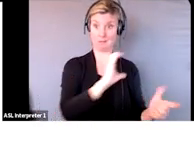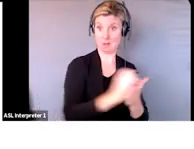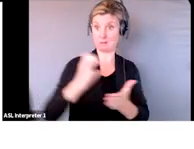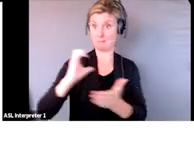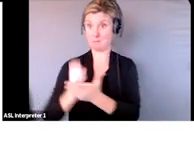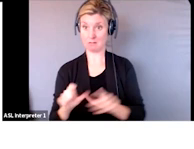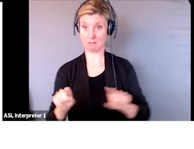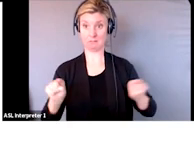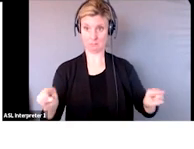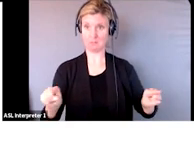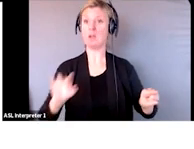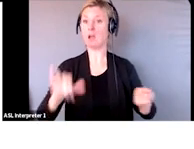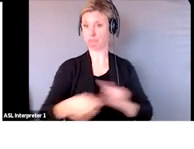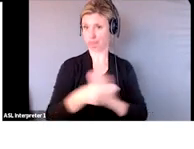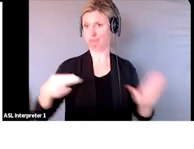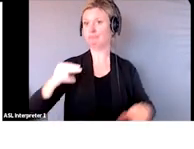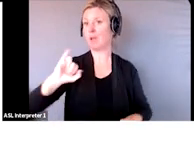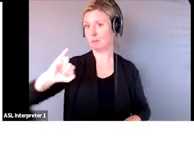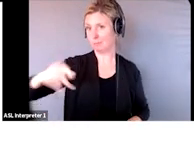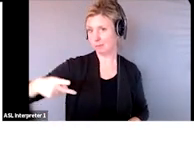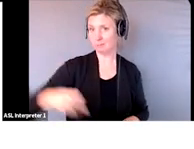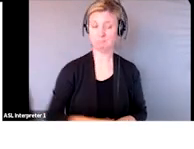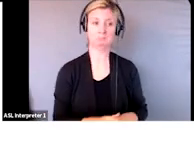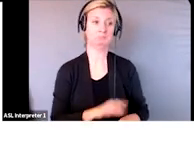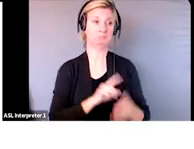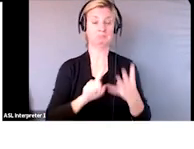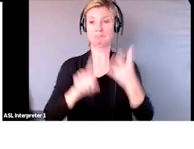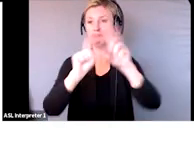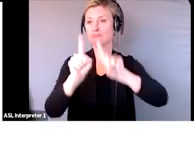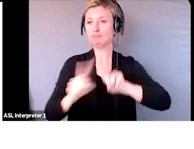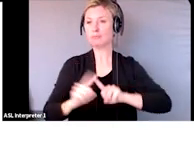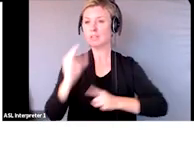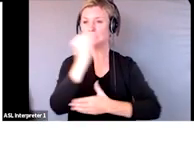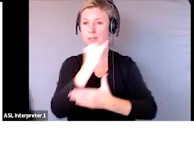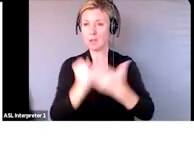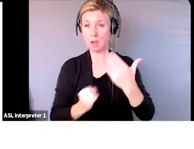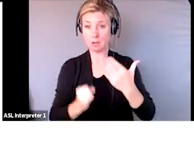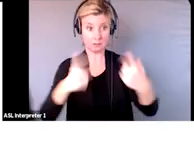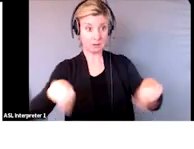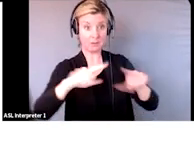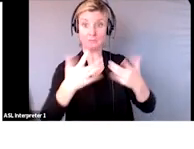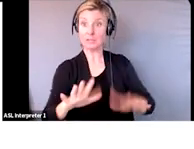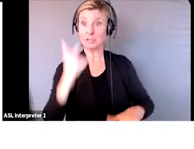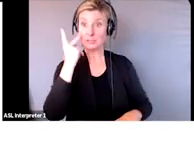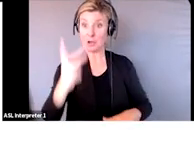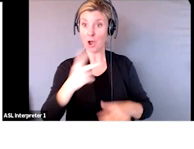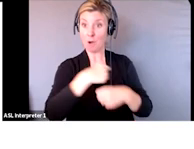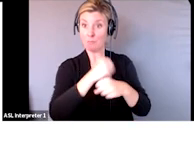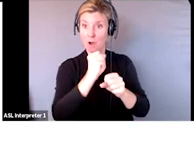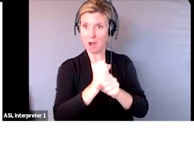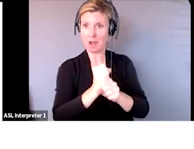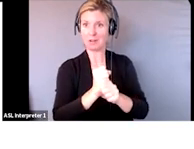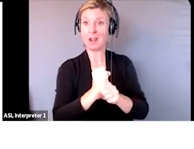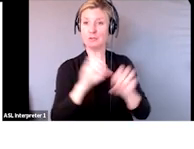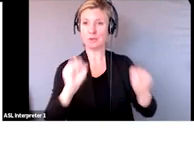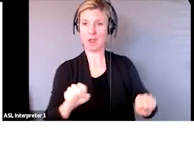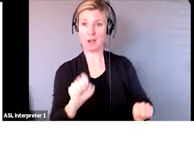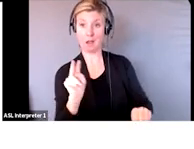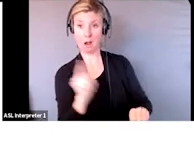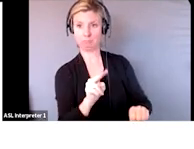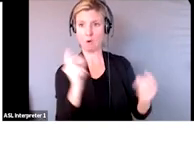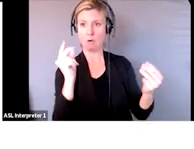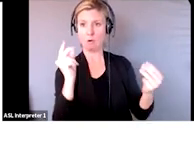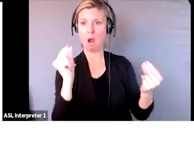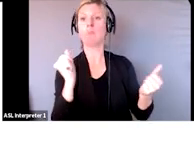well. And then, design. So who has ever seen a product that they've instantly recognized just by its silhouette?